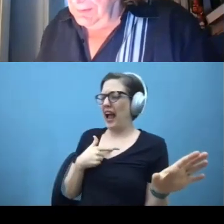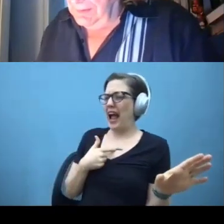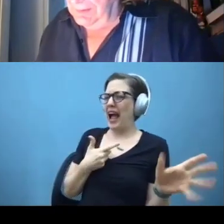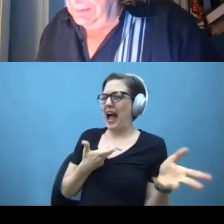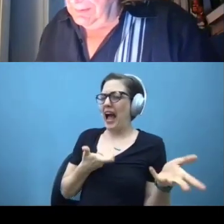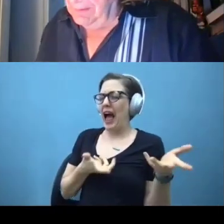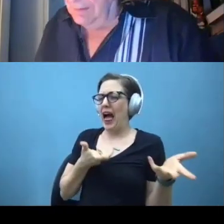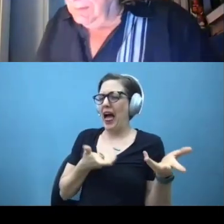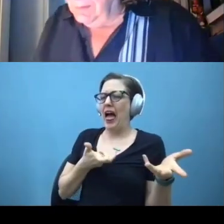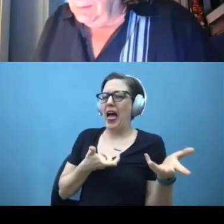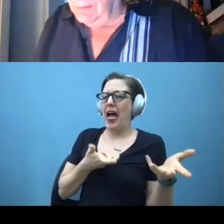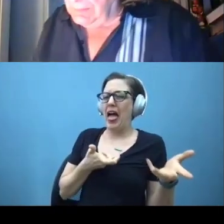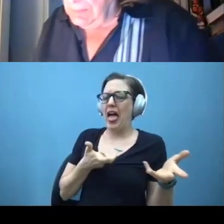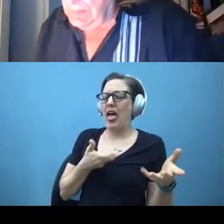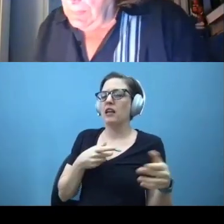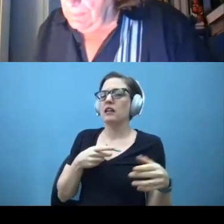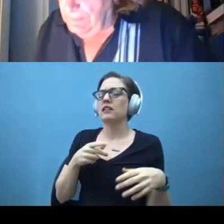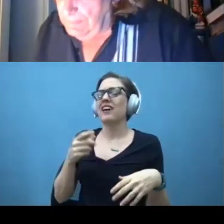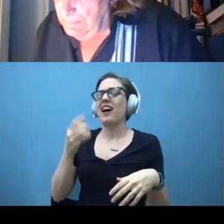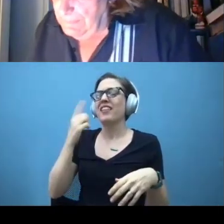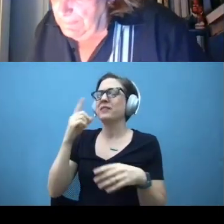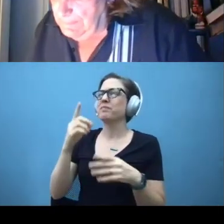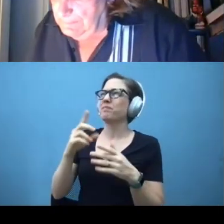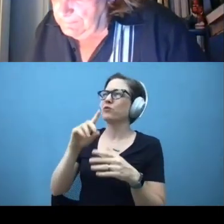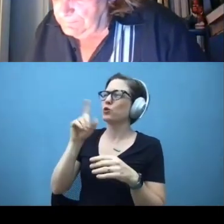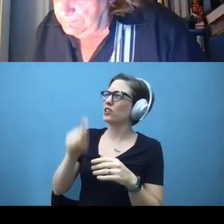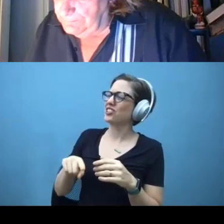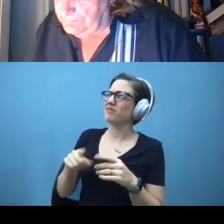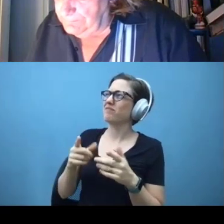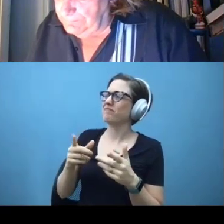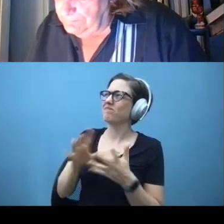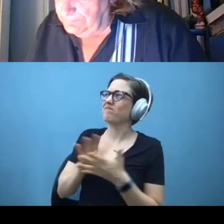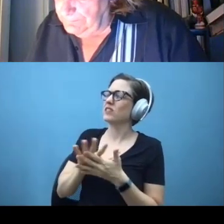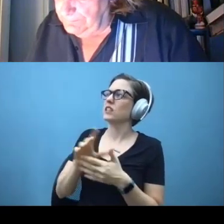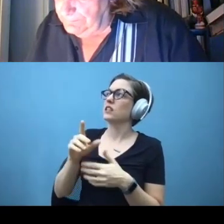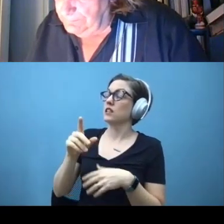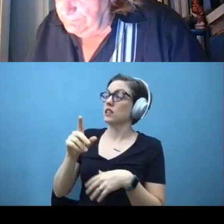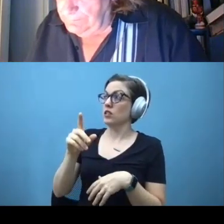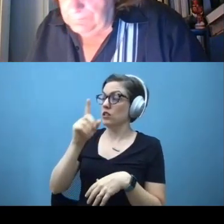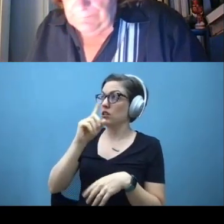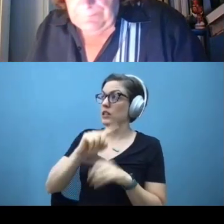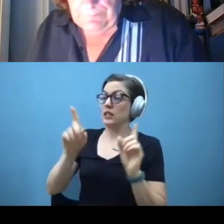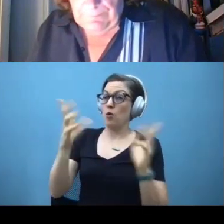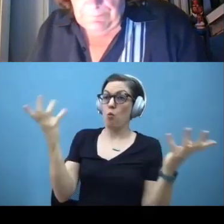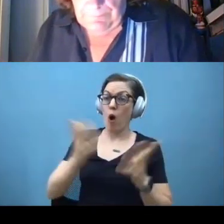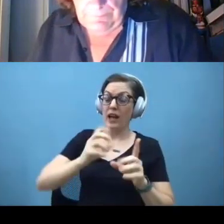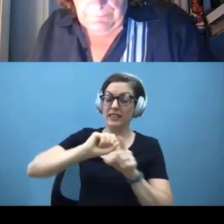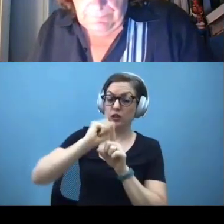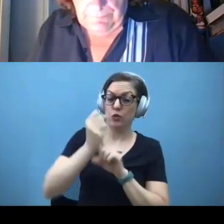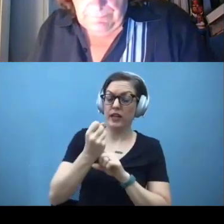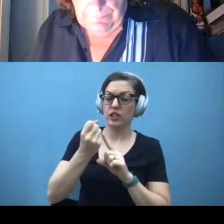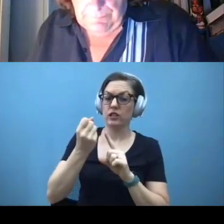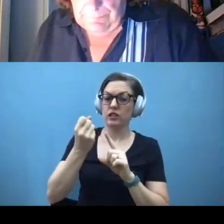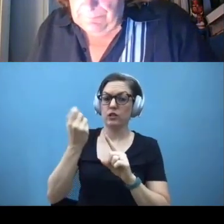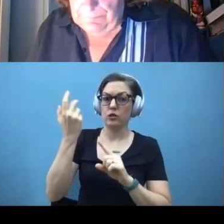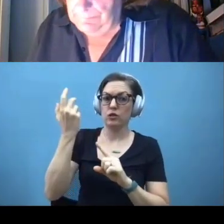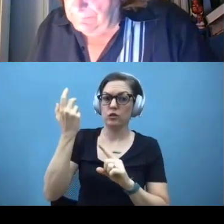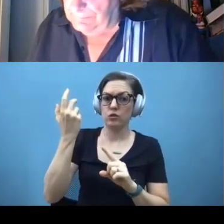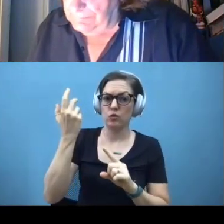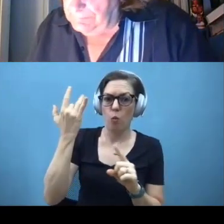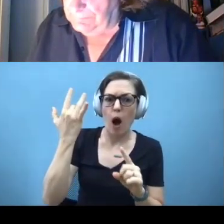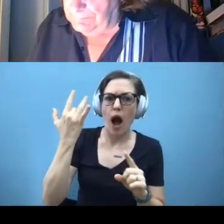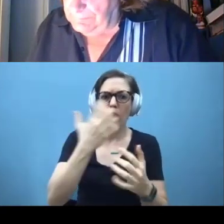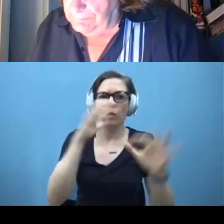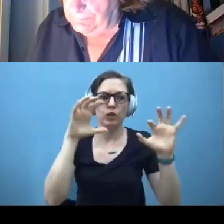I think what the question is maybe getting at is the circumstances under which a restraint can occur, which there's a